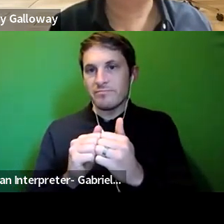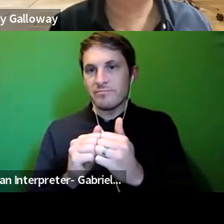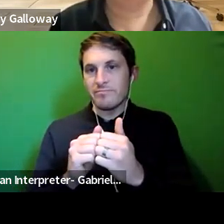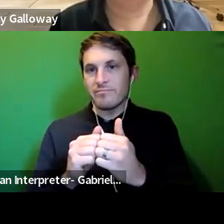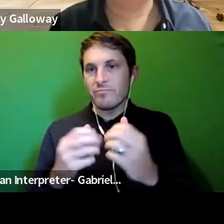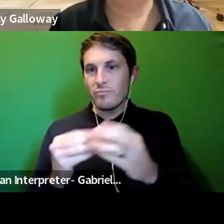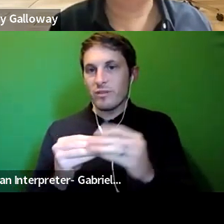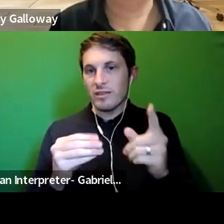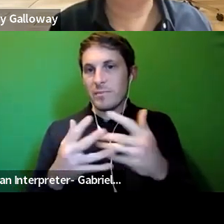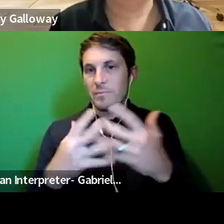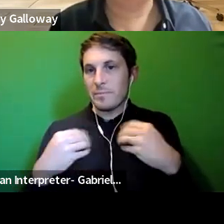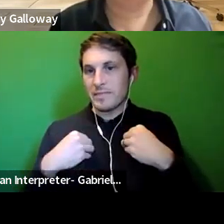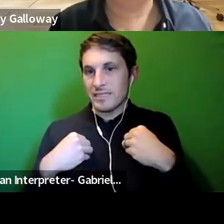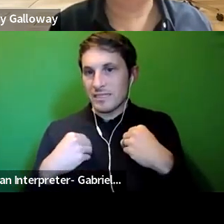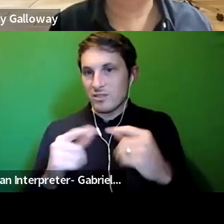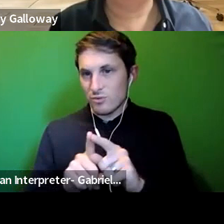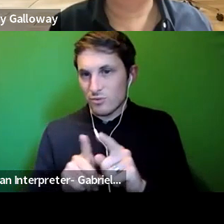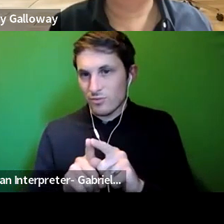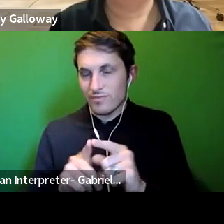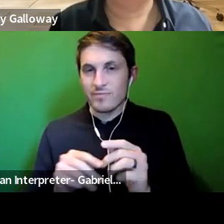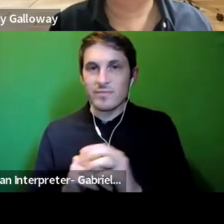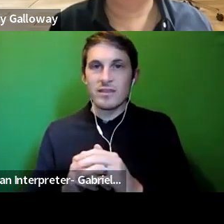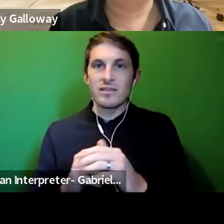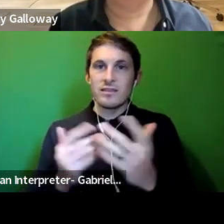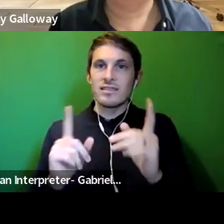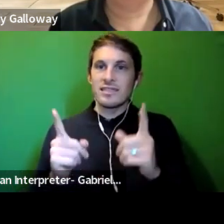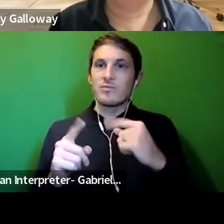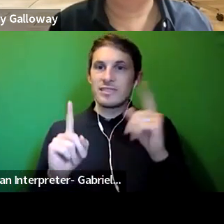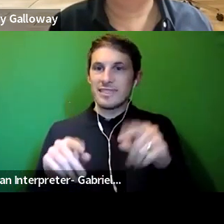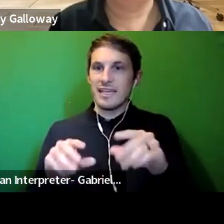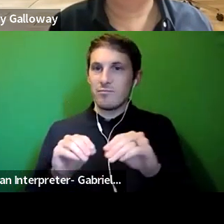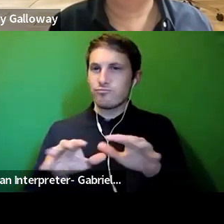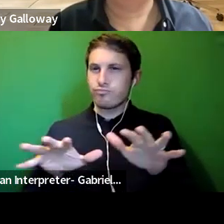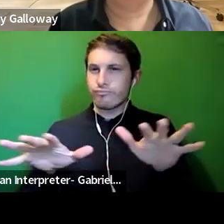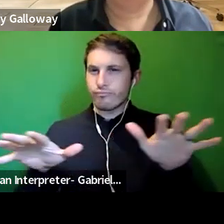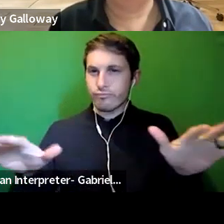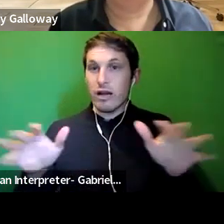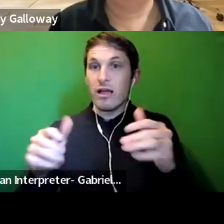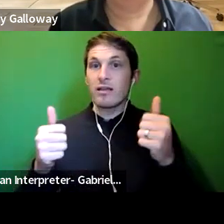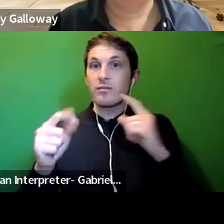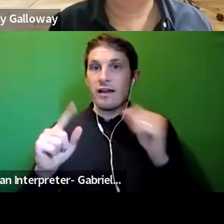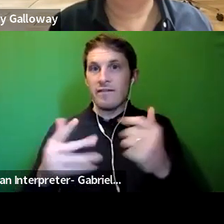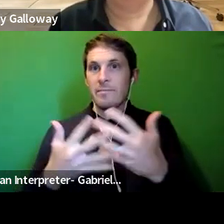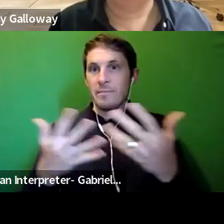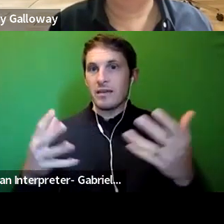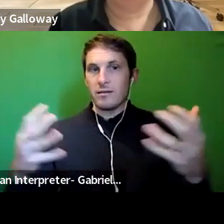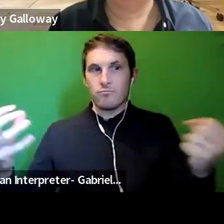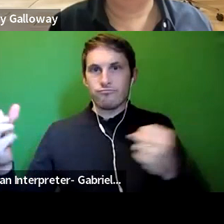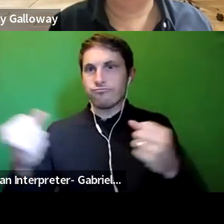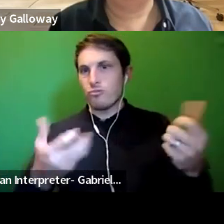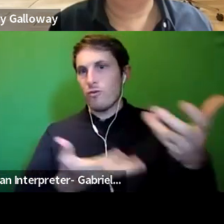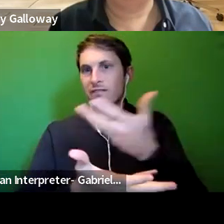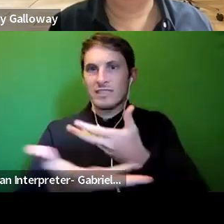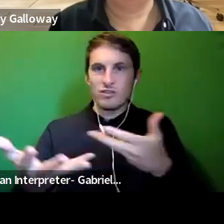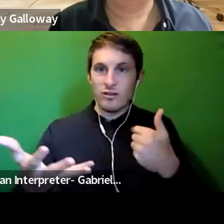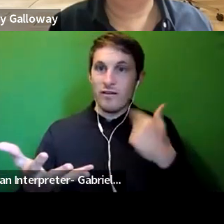big business as well. Like, we, you know, suddenly we breach our borders and suddenly the conversation gets very big. And I find myself within